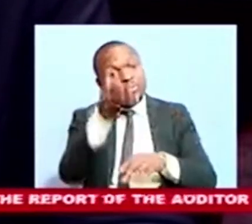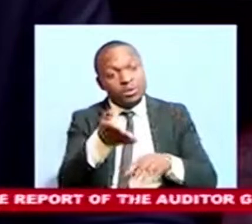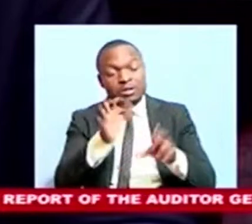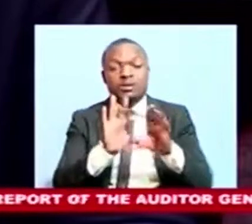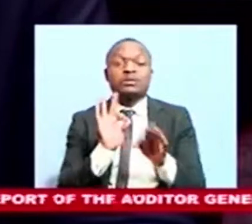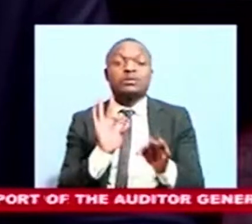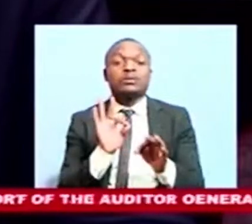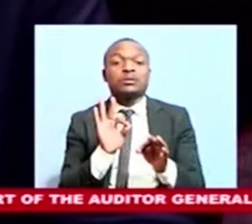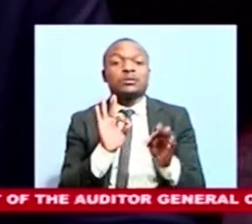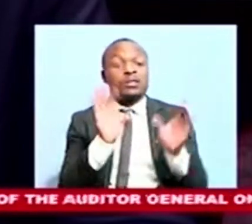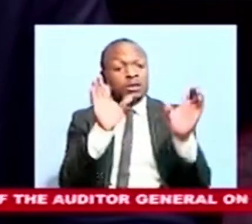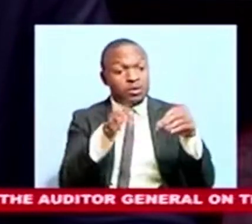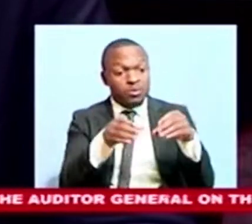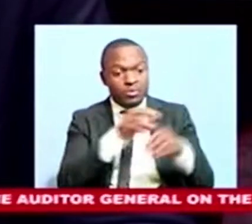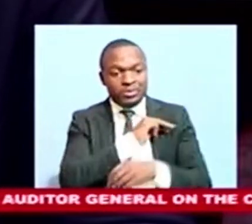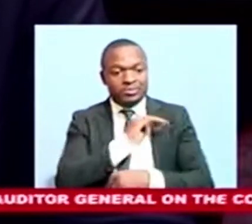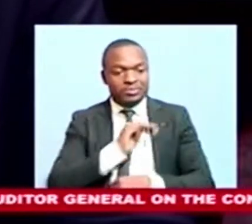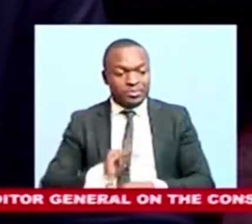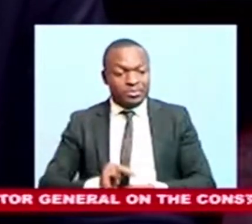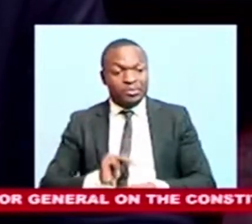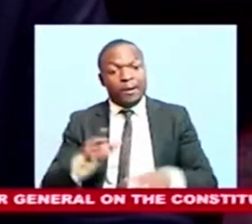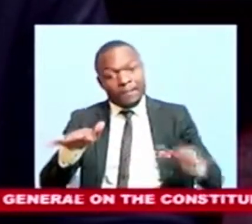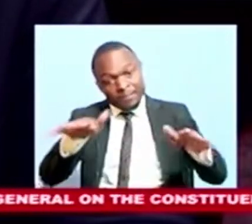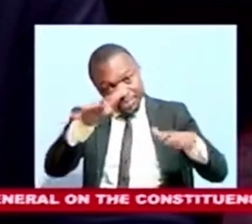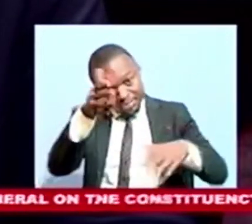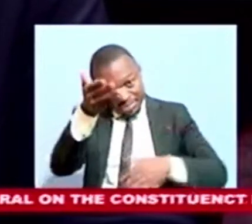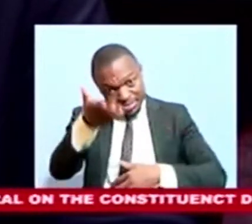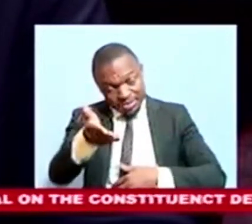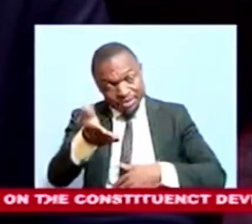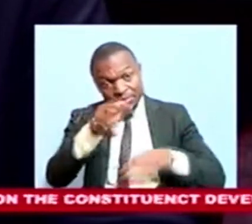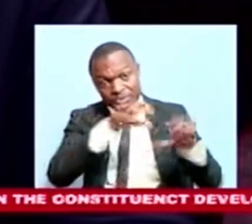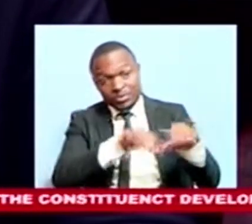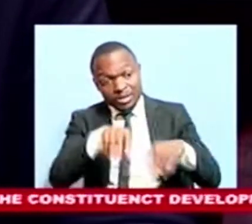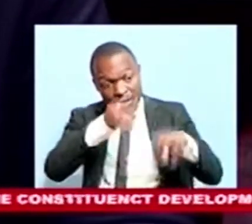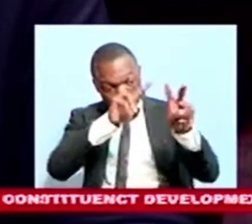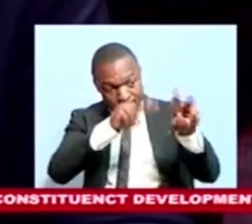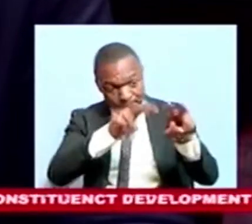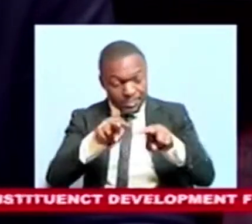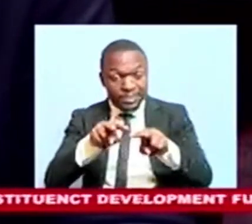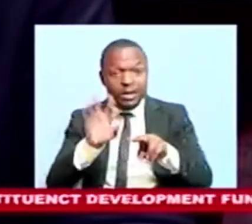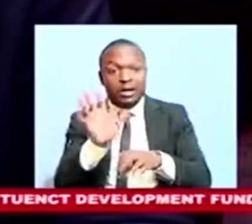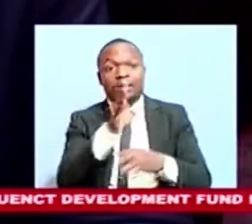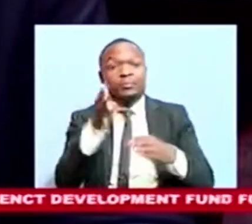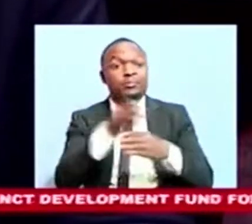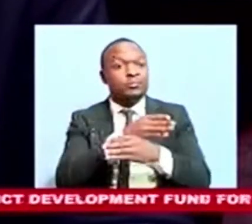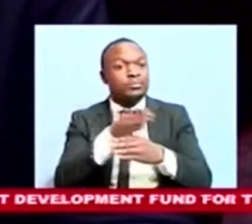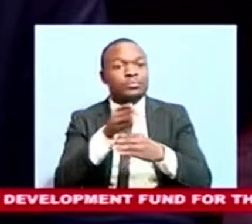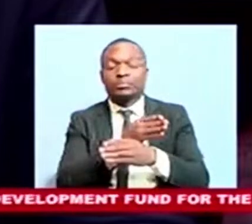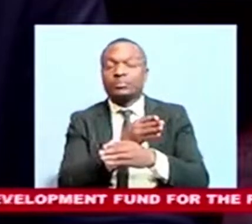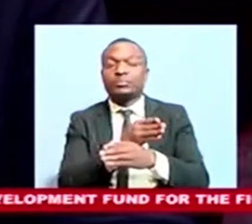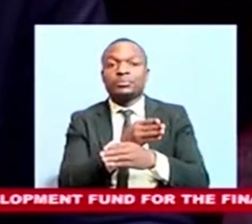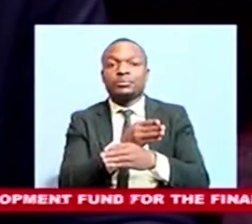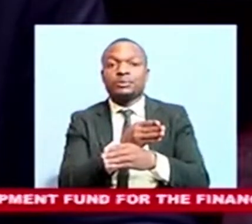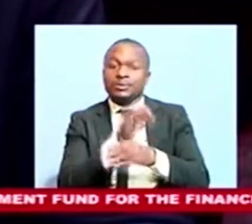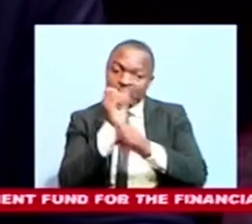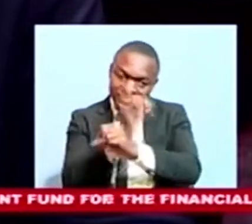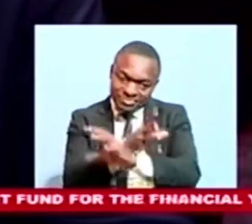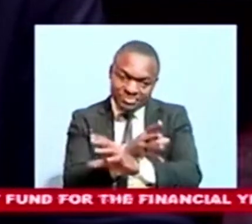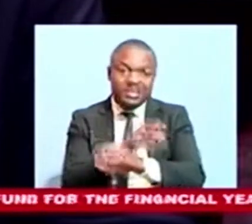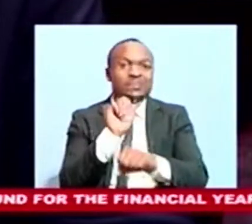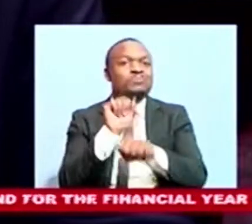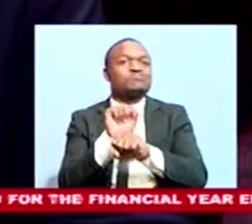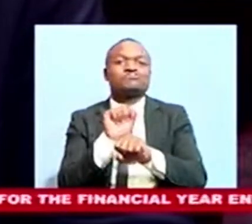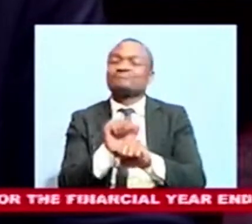the committee members present. It's when we did the monitoring. And their business are viable, they are